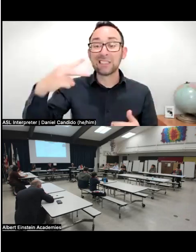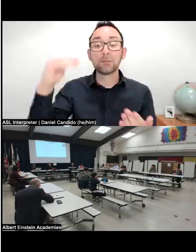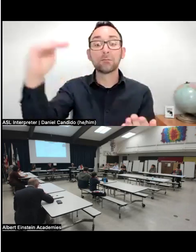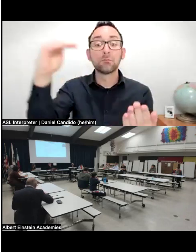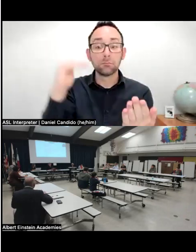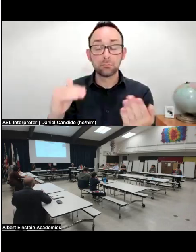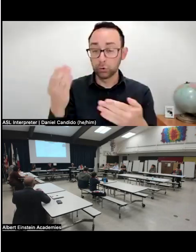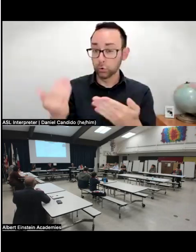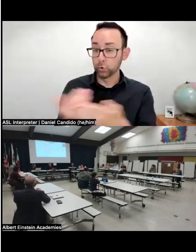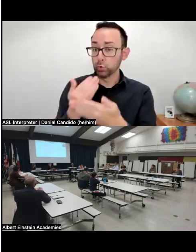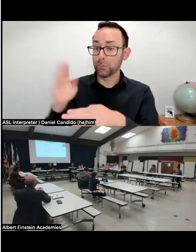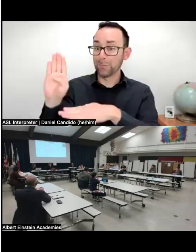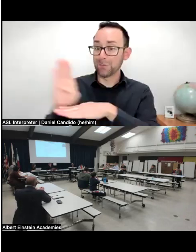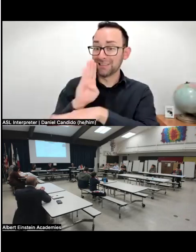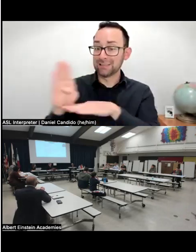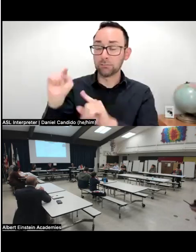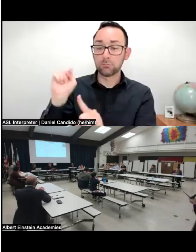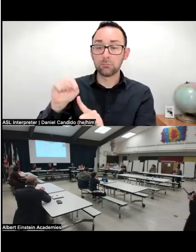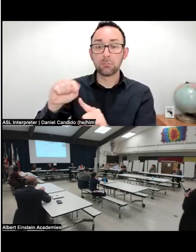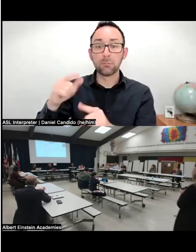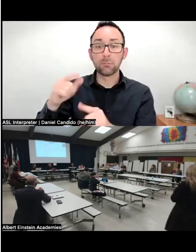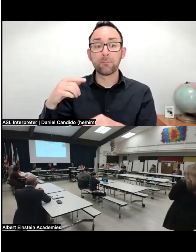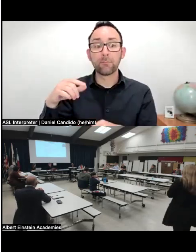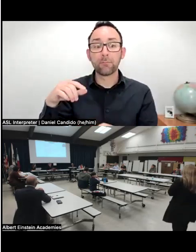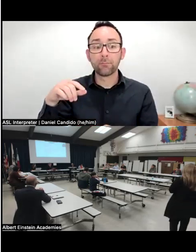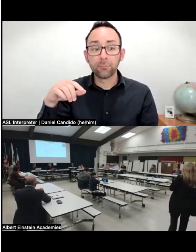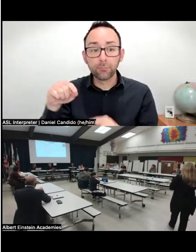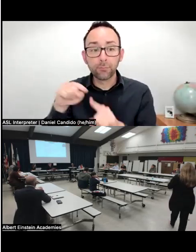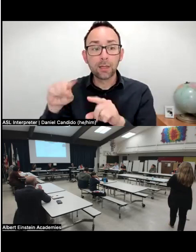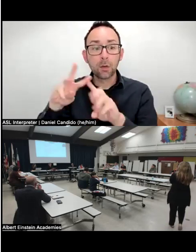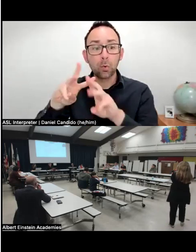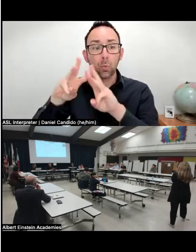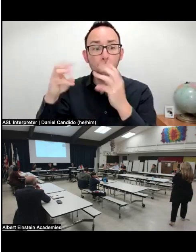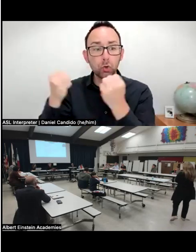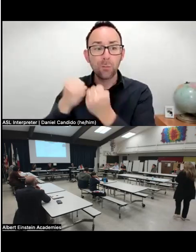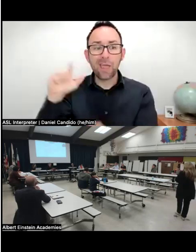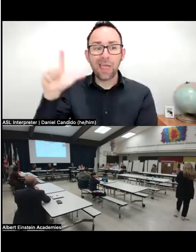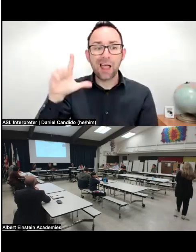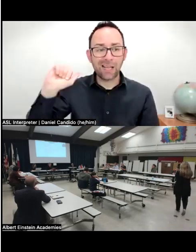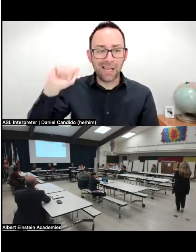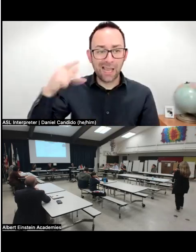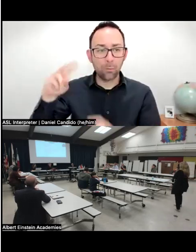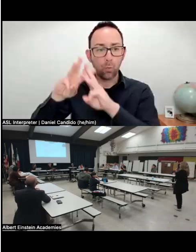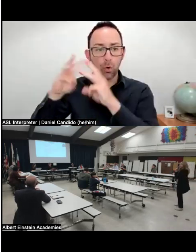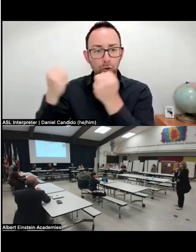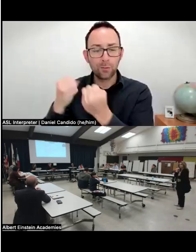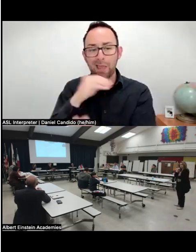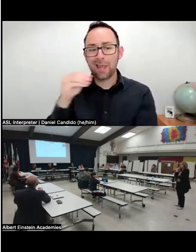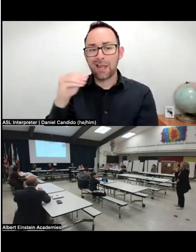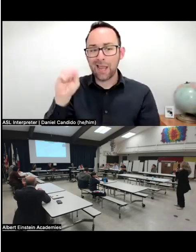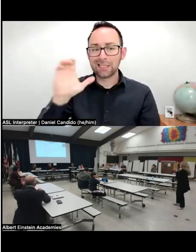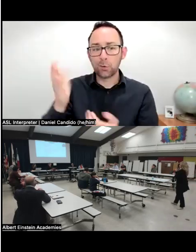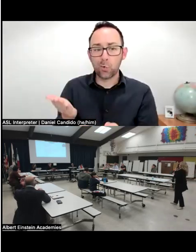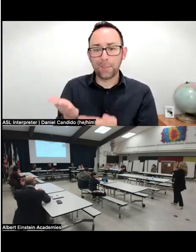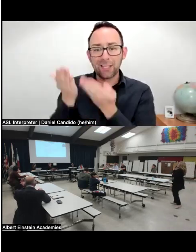new business is the LCAP workshop input and trends with the SSC recommendations in the fold